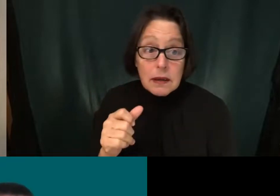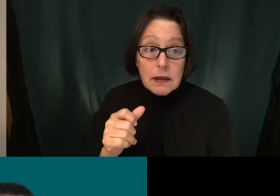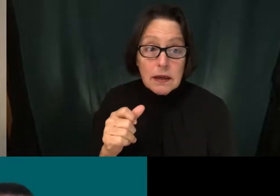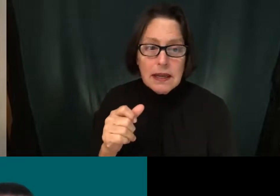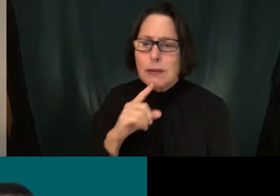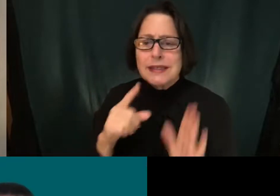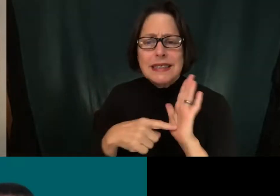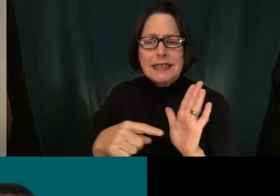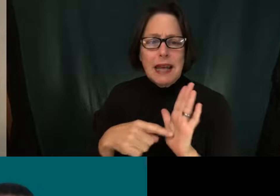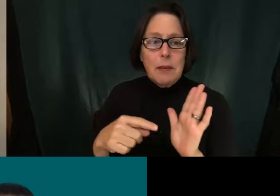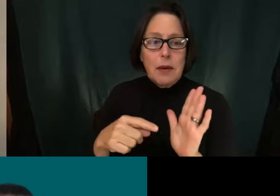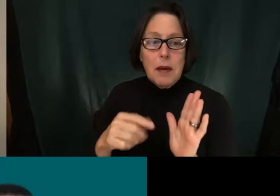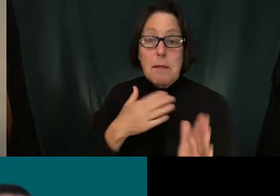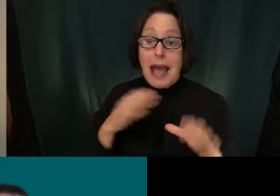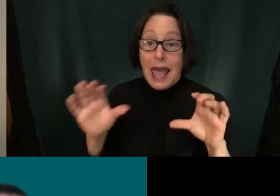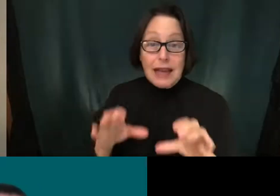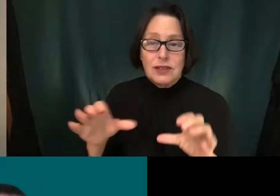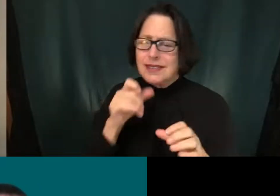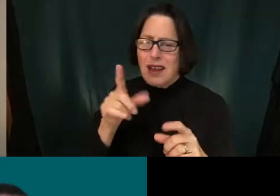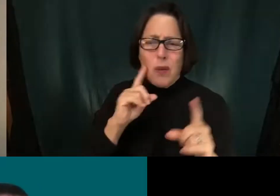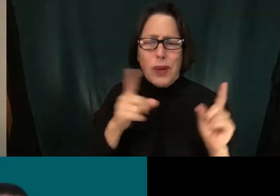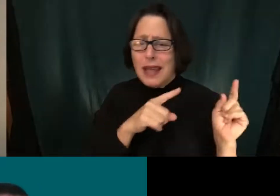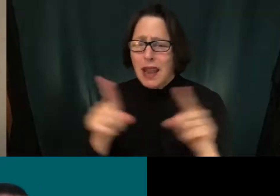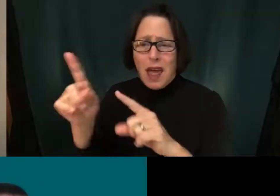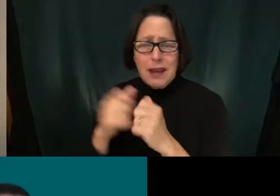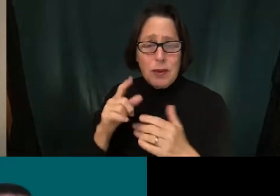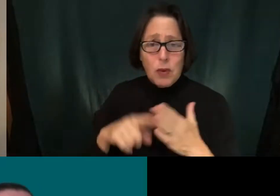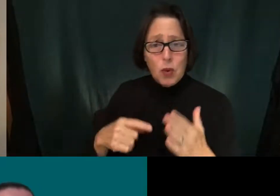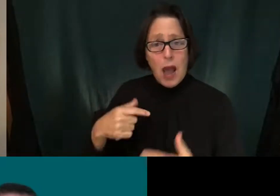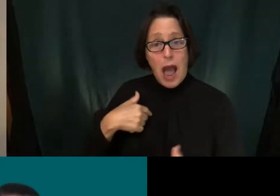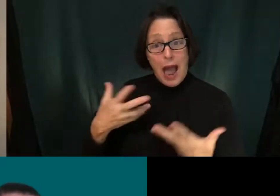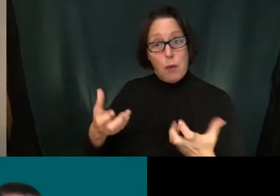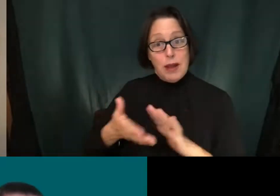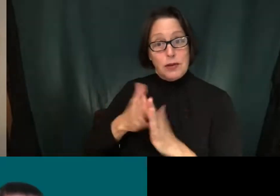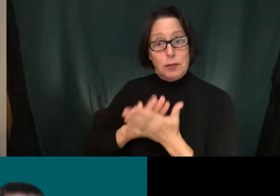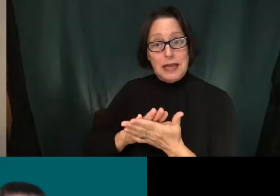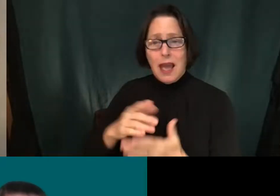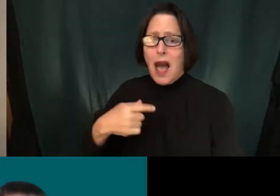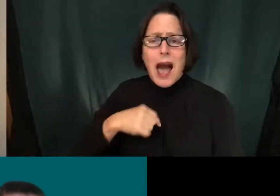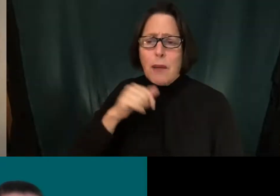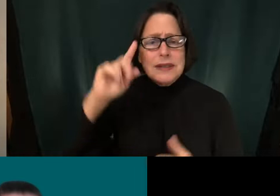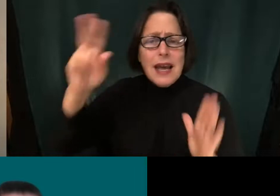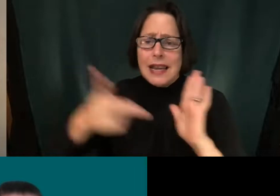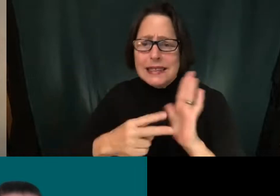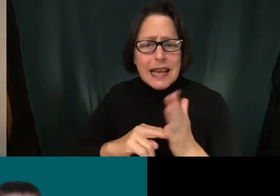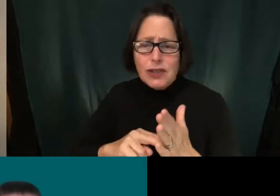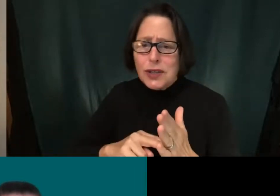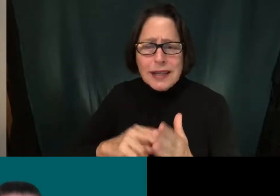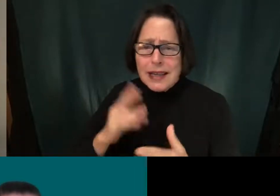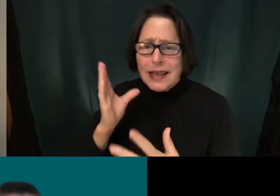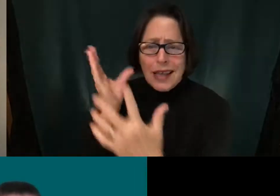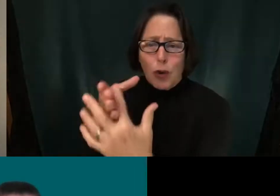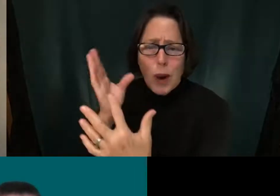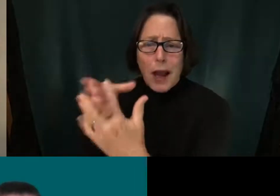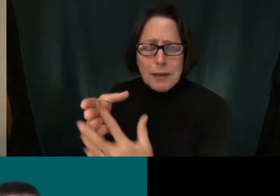example of my actions really not being aligned with who I wanted to be. I wasn't intentionally interrupting people because I wanted